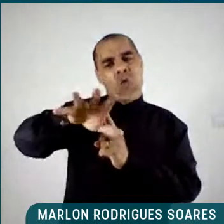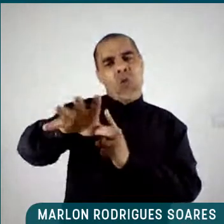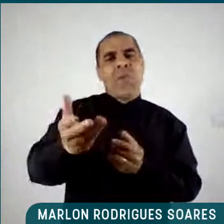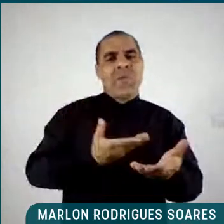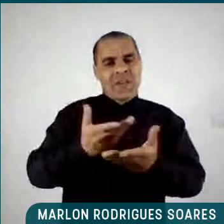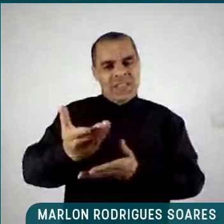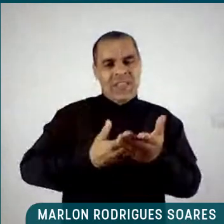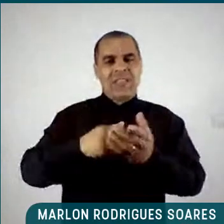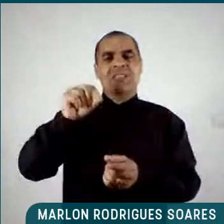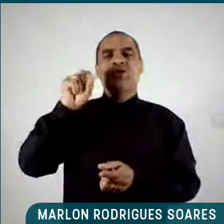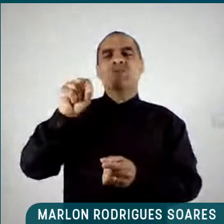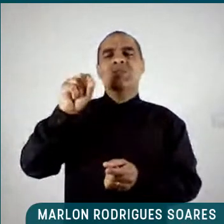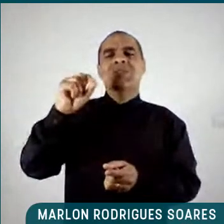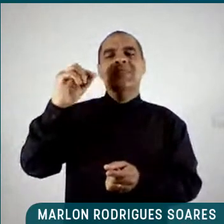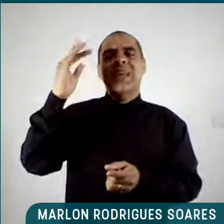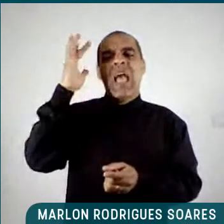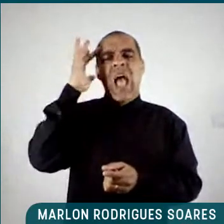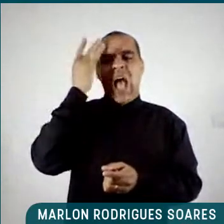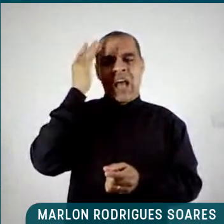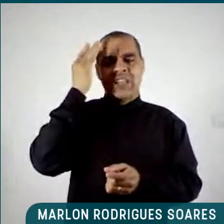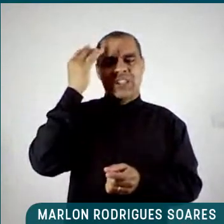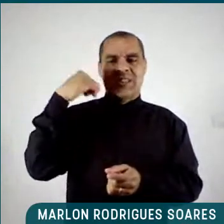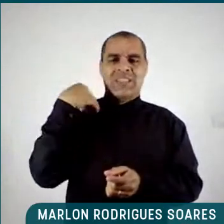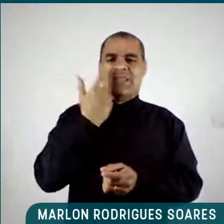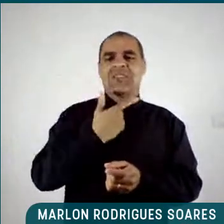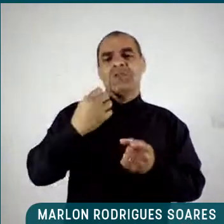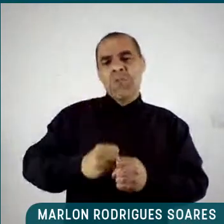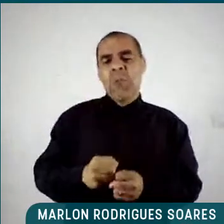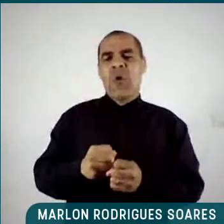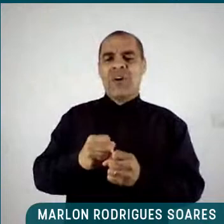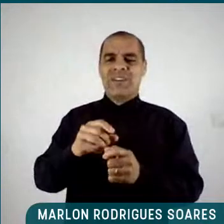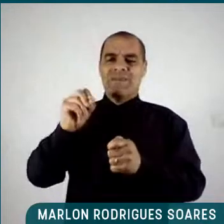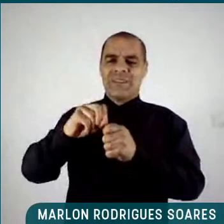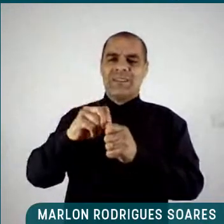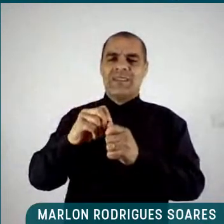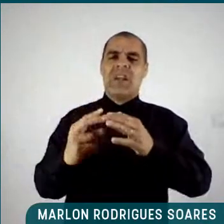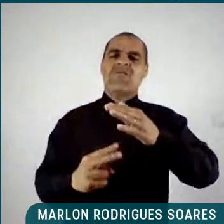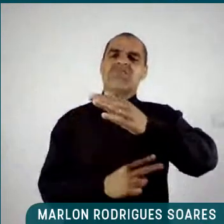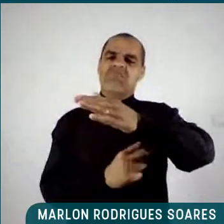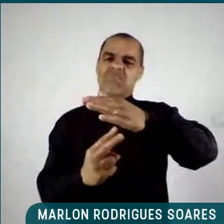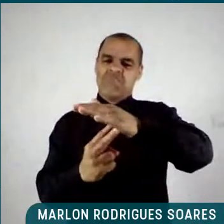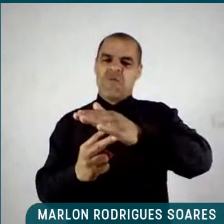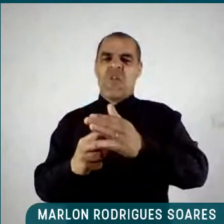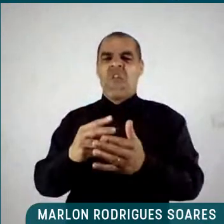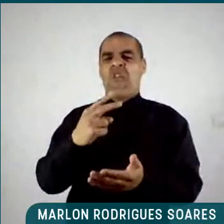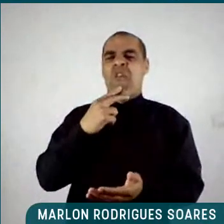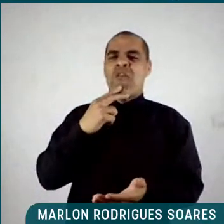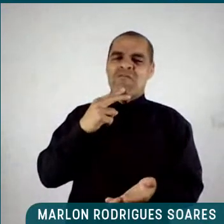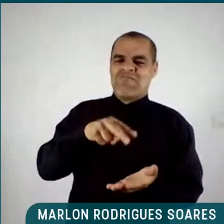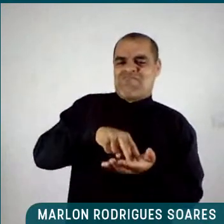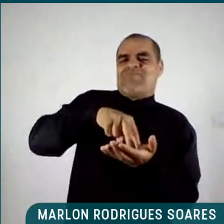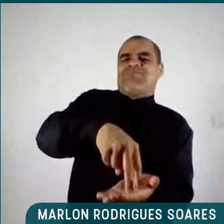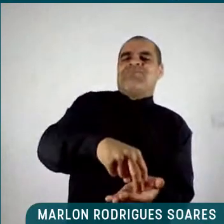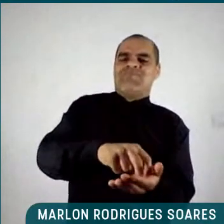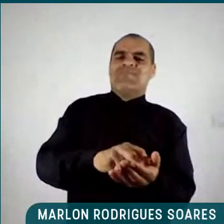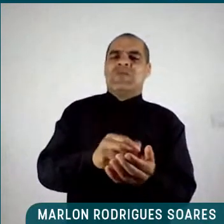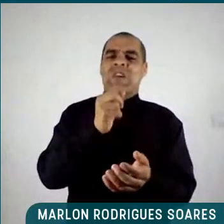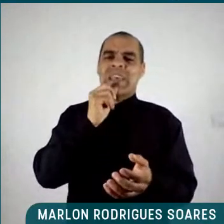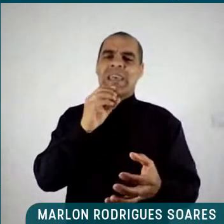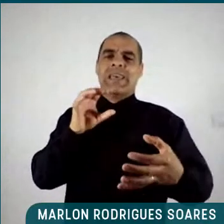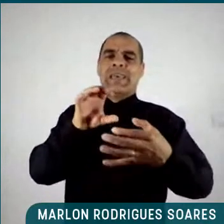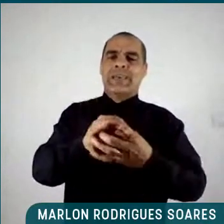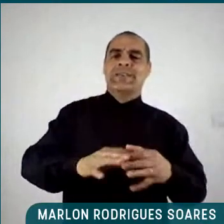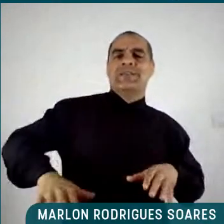start. você acha que a gente pode fazer para fortalecer a Deborah, visão what das do you think? transformações How can we, what we can do sociais to no enhance